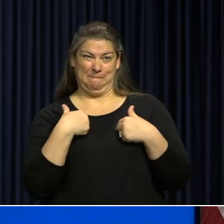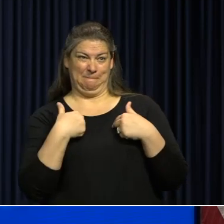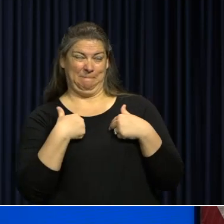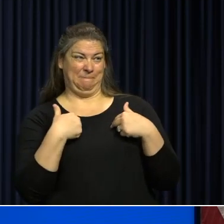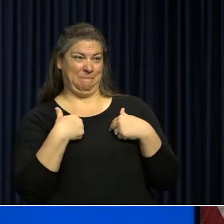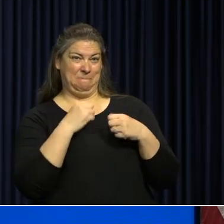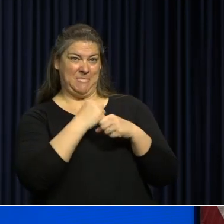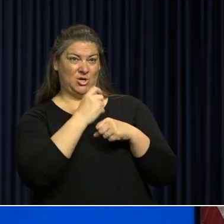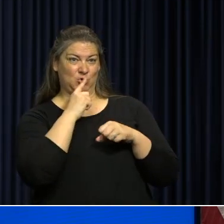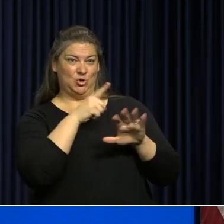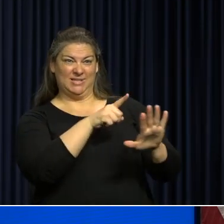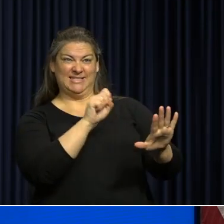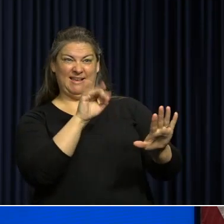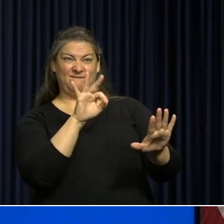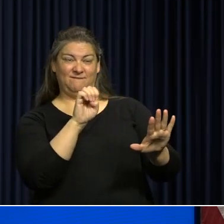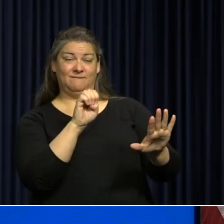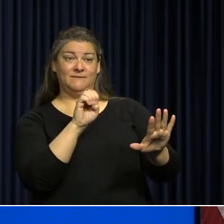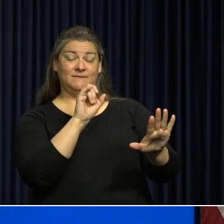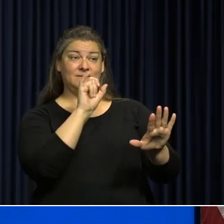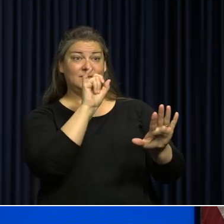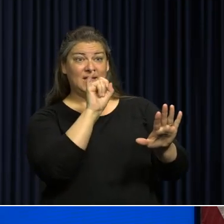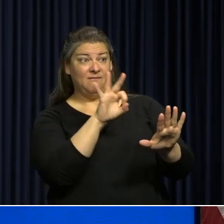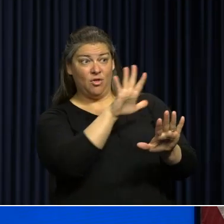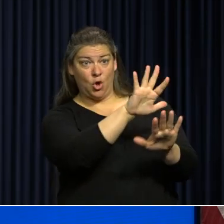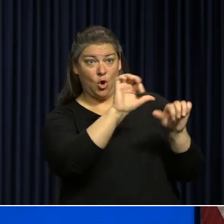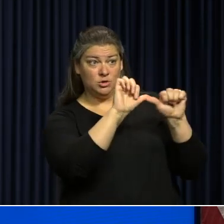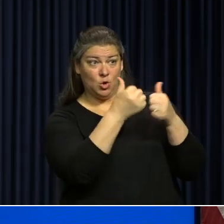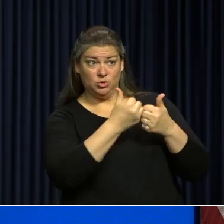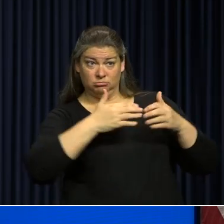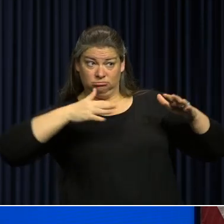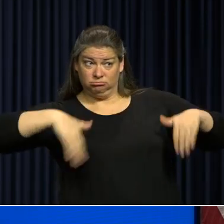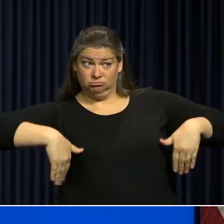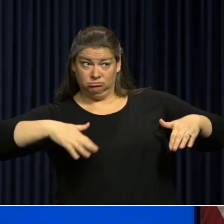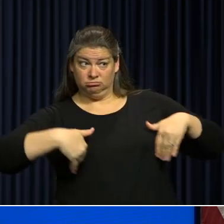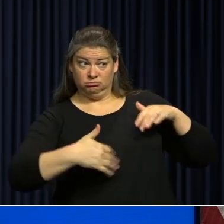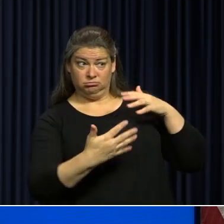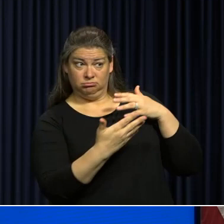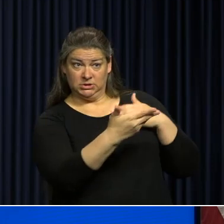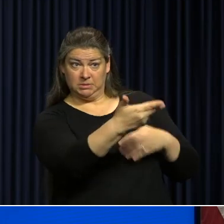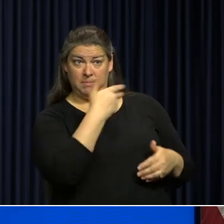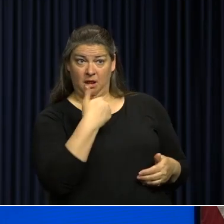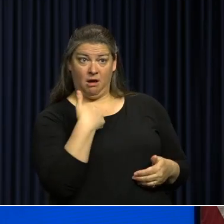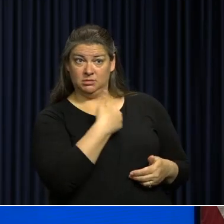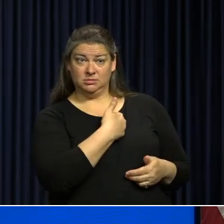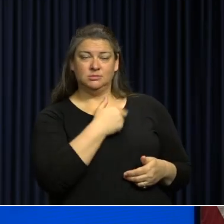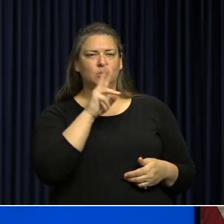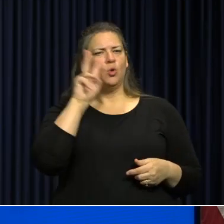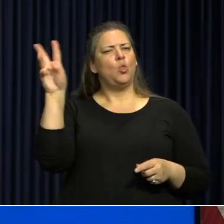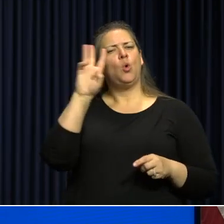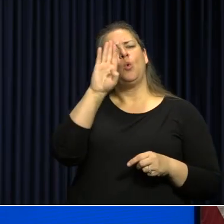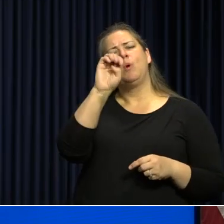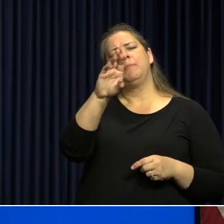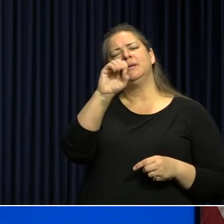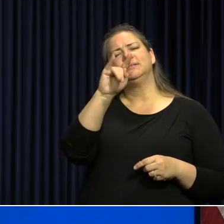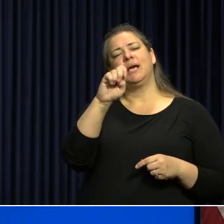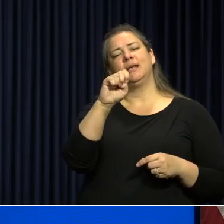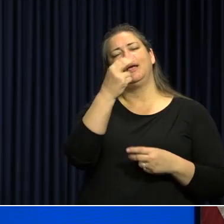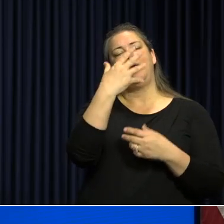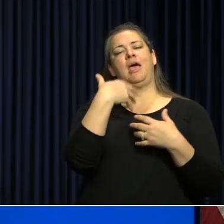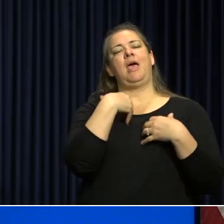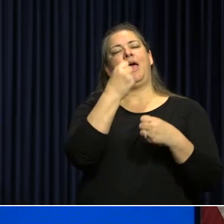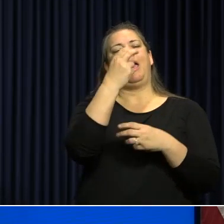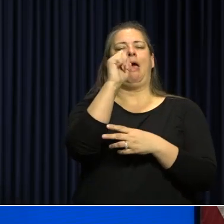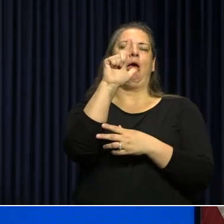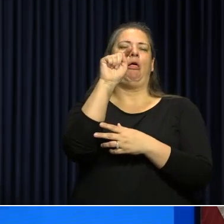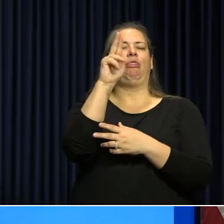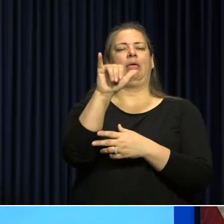sure things are safe. So if their association hasn't already, if they can submit by our website, that's the Healthy at